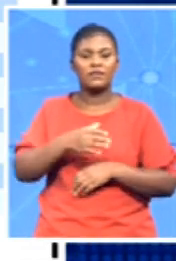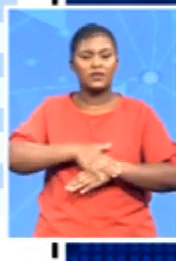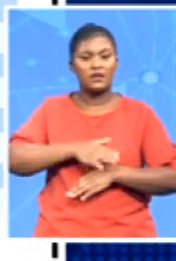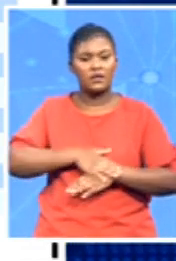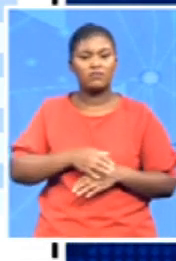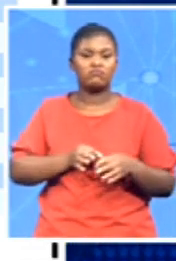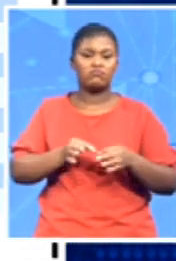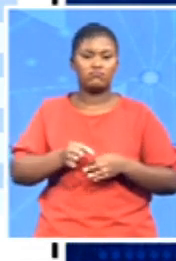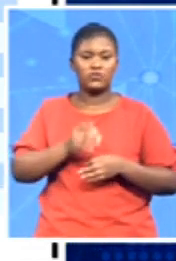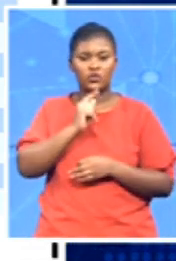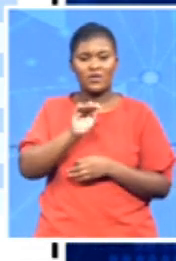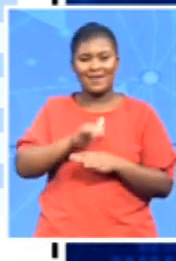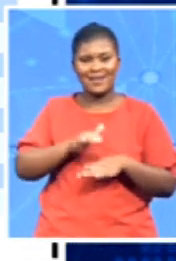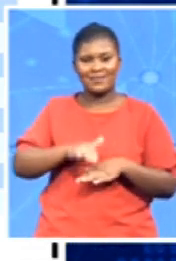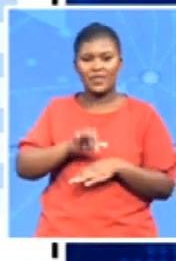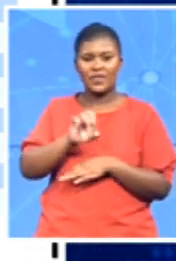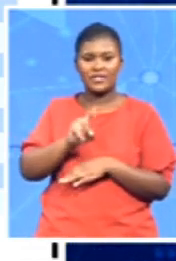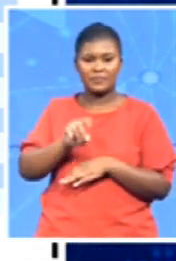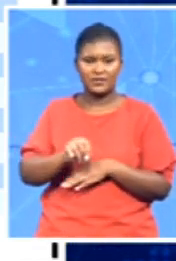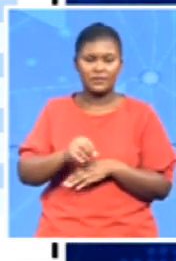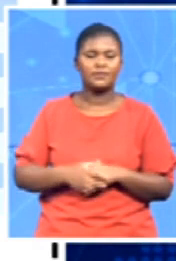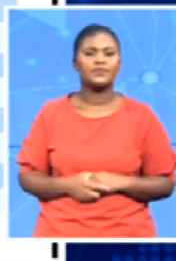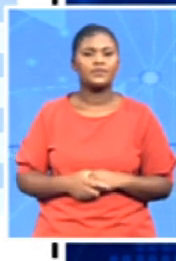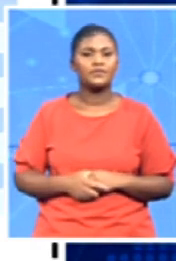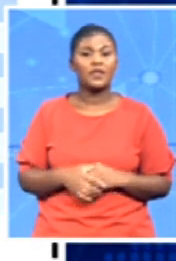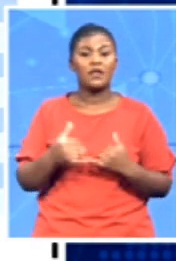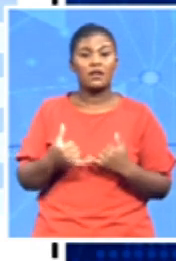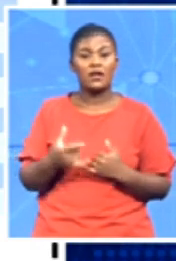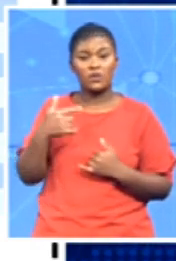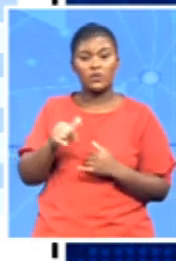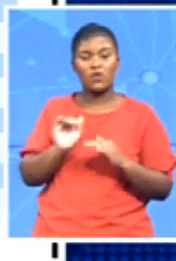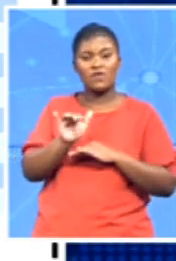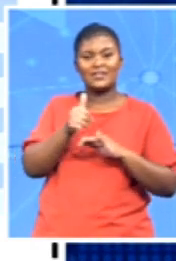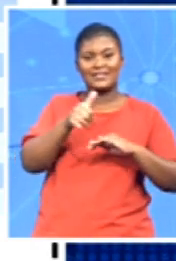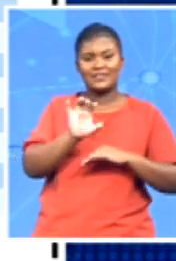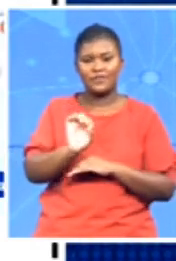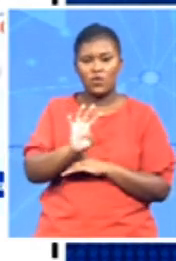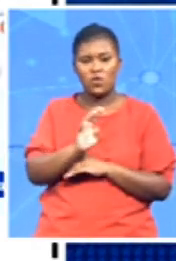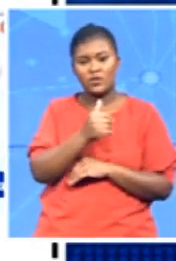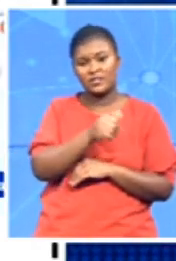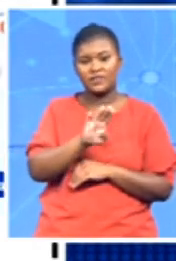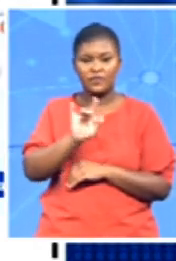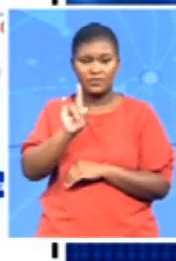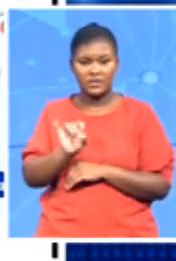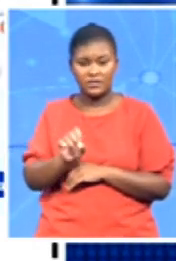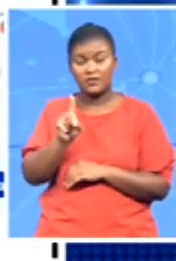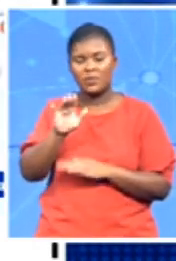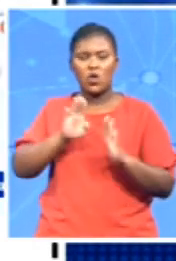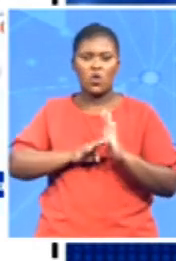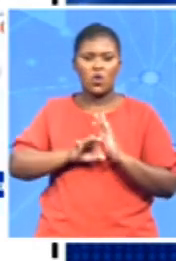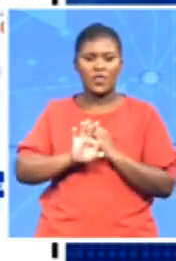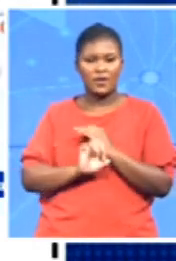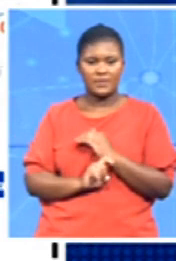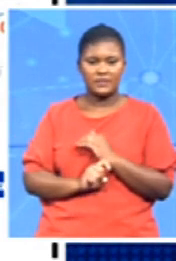rural districts, Overberg is the highest at 64%, but Central Karoo is still below 50%. So what is the